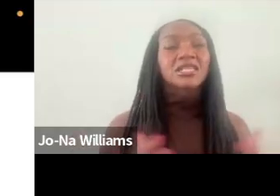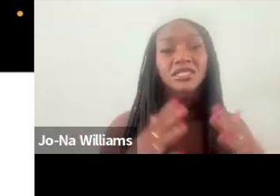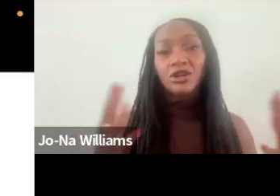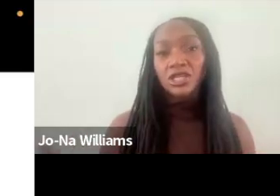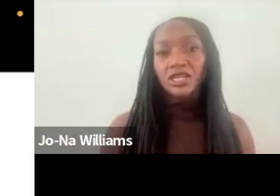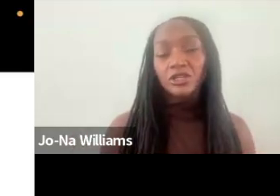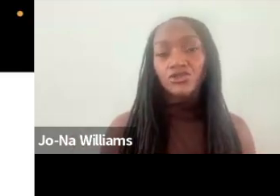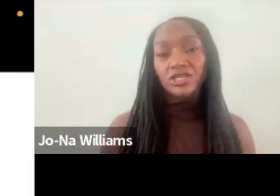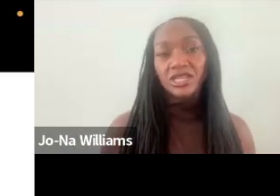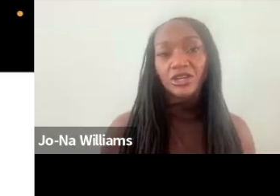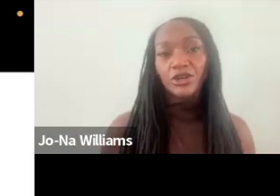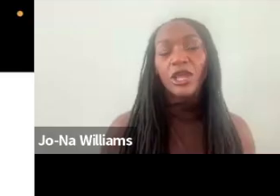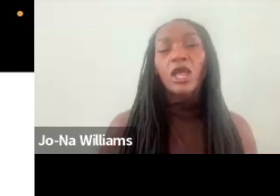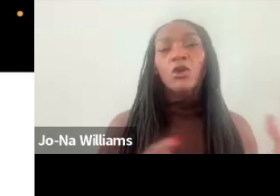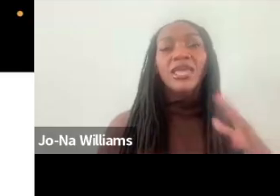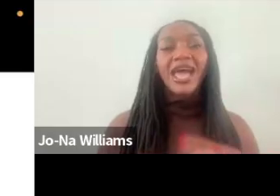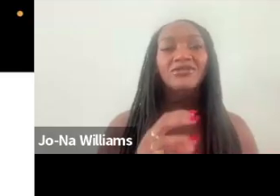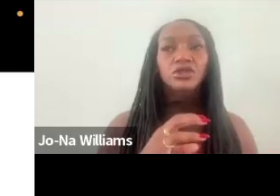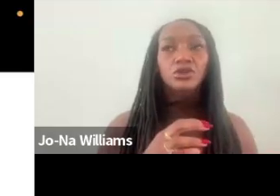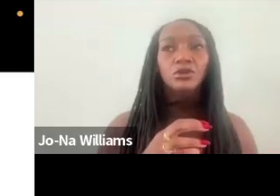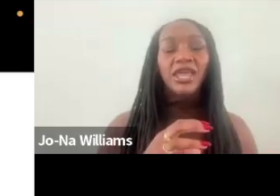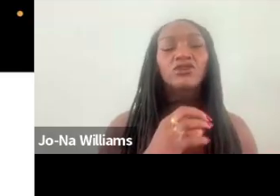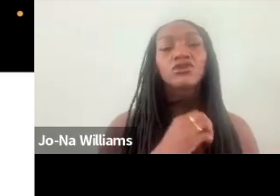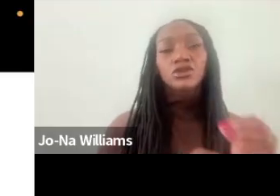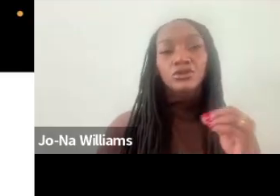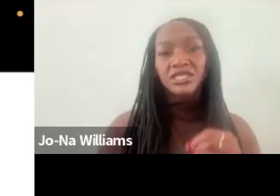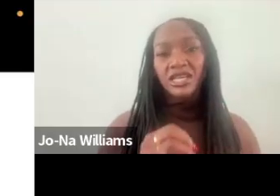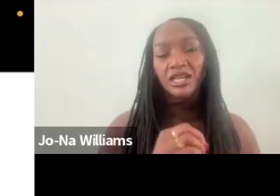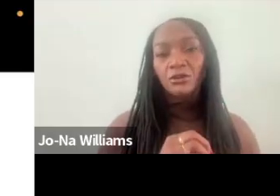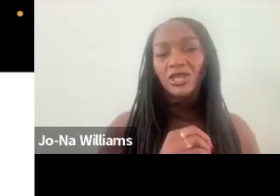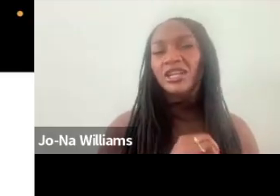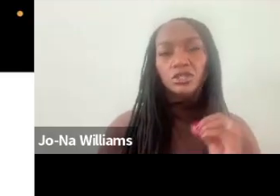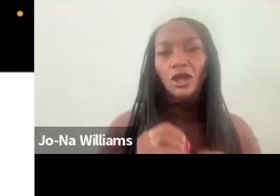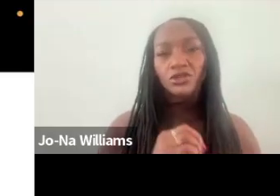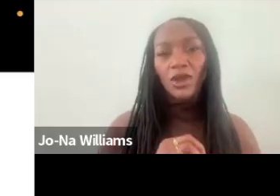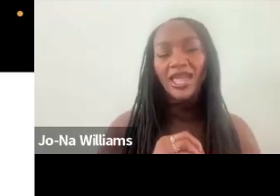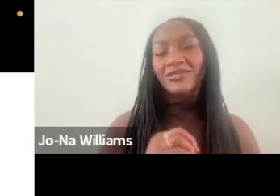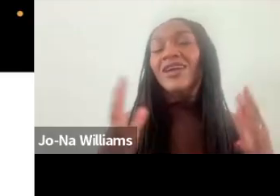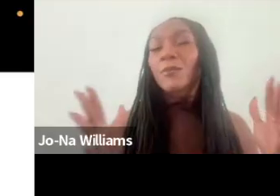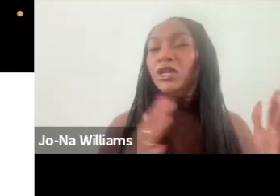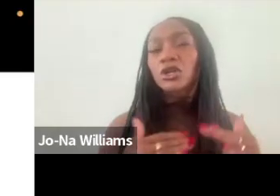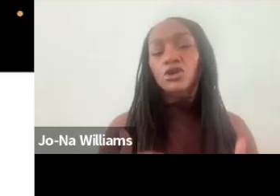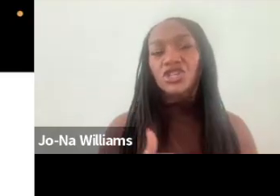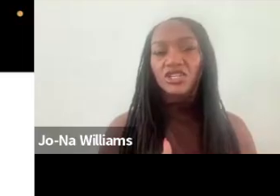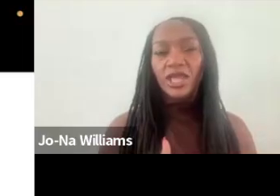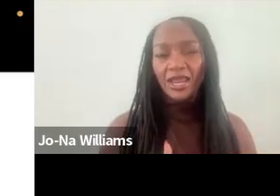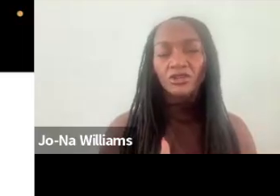not necessarily an industry standard, we have to introduce it in a softer way